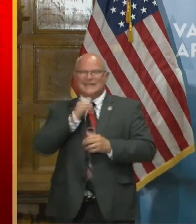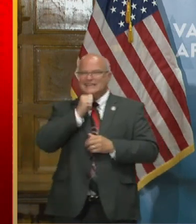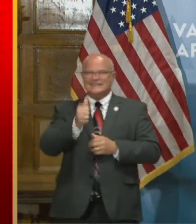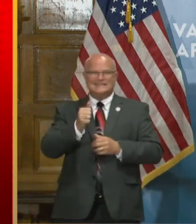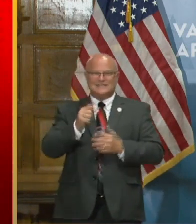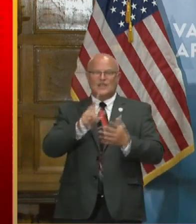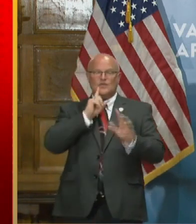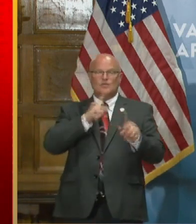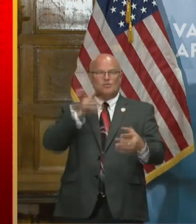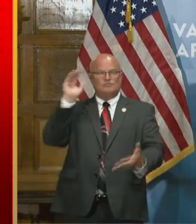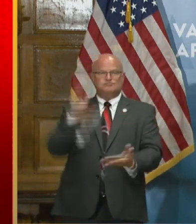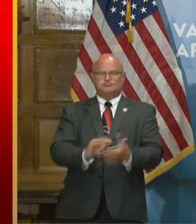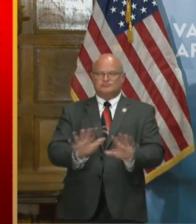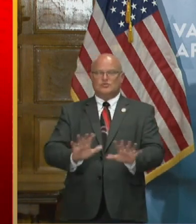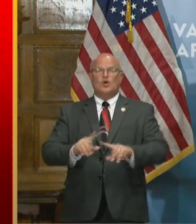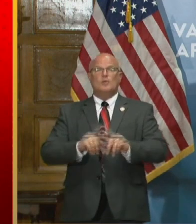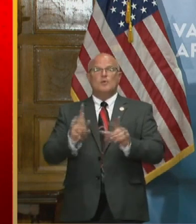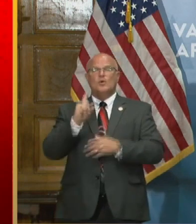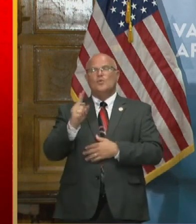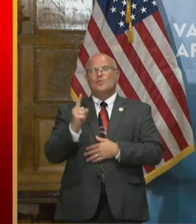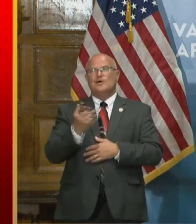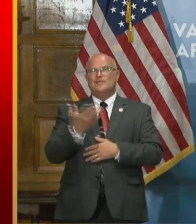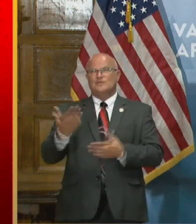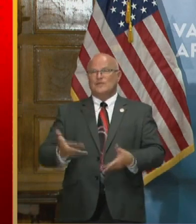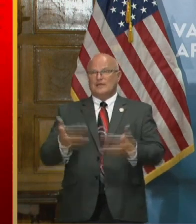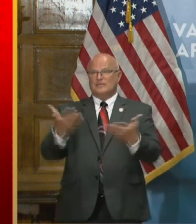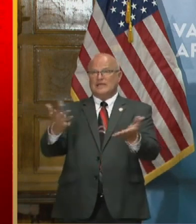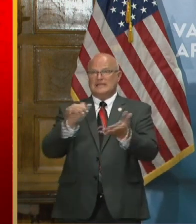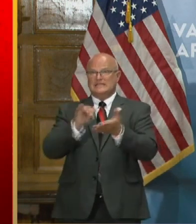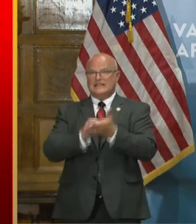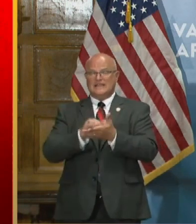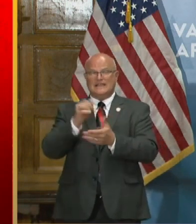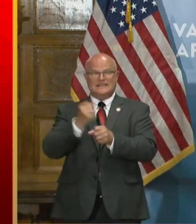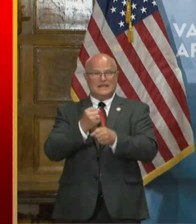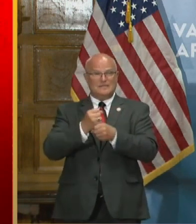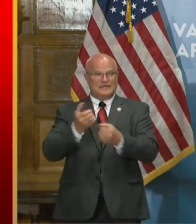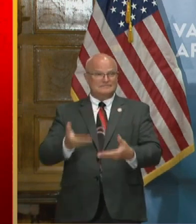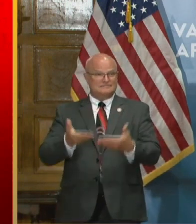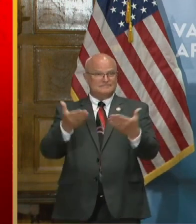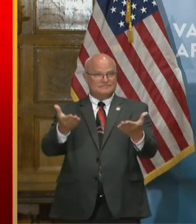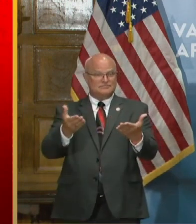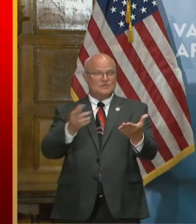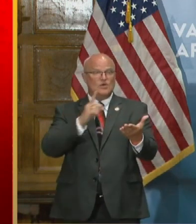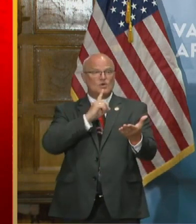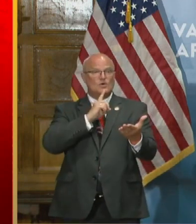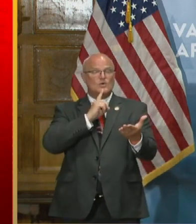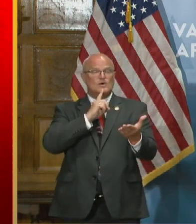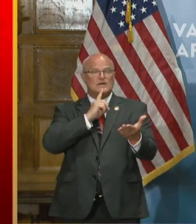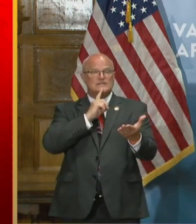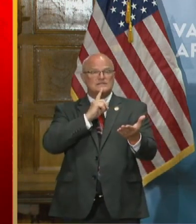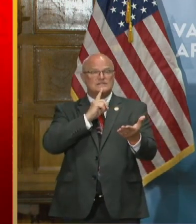the report, but for example, one of the recommendations that they made was